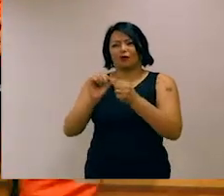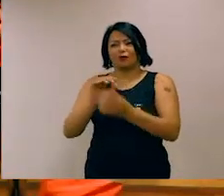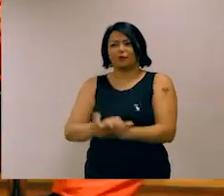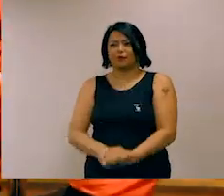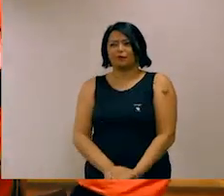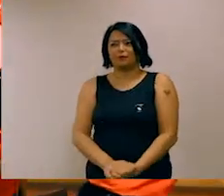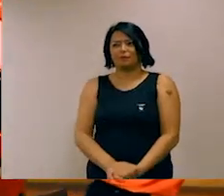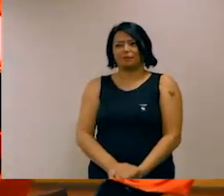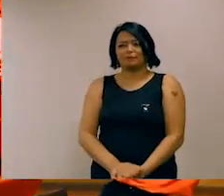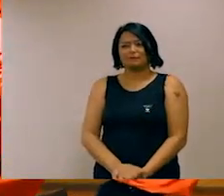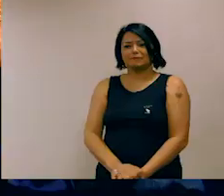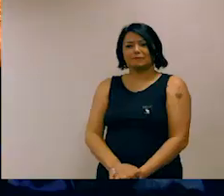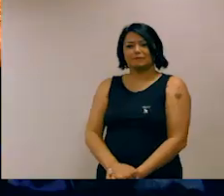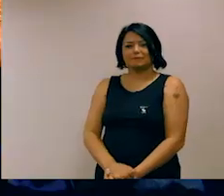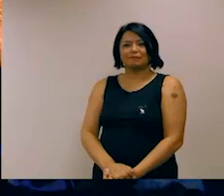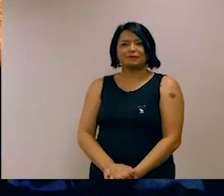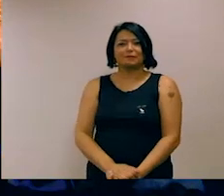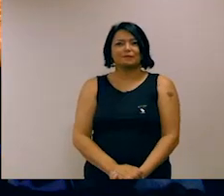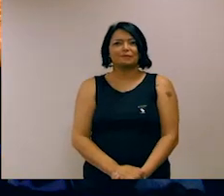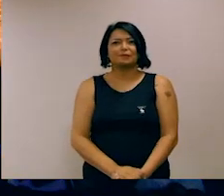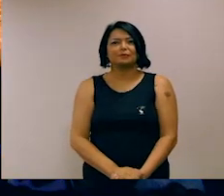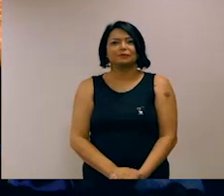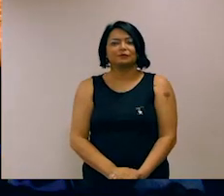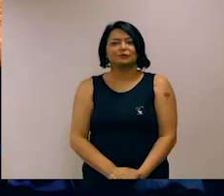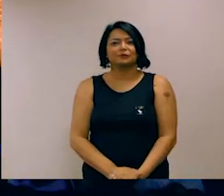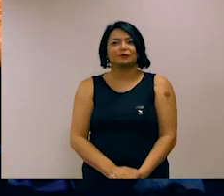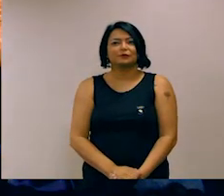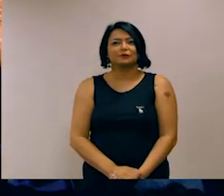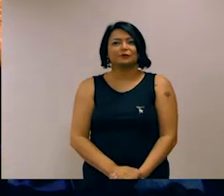for us. Colonel?